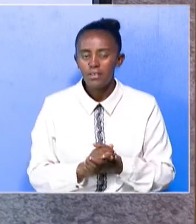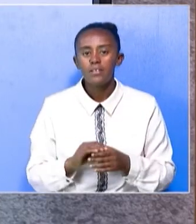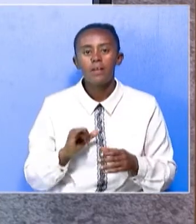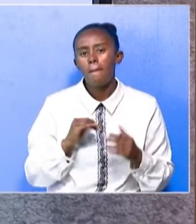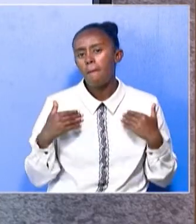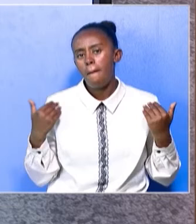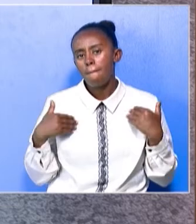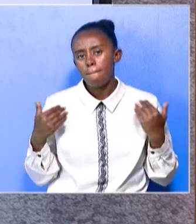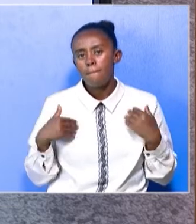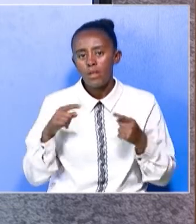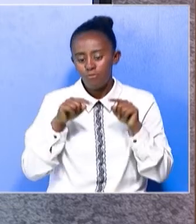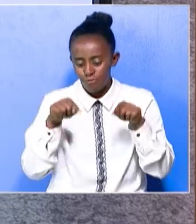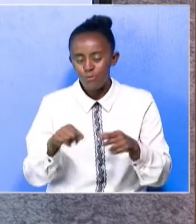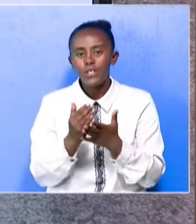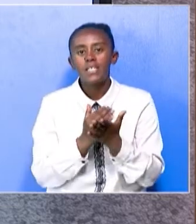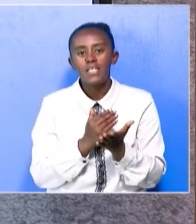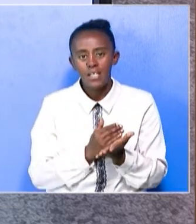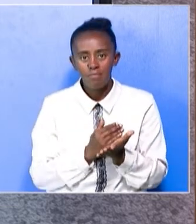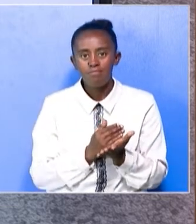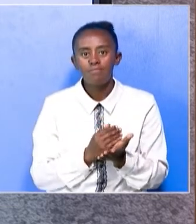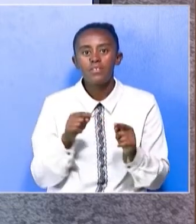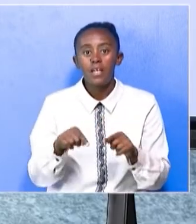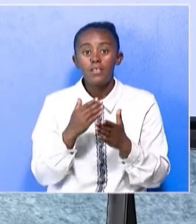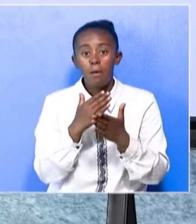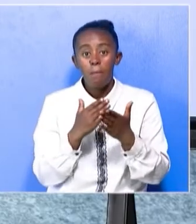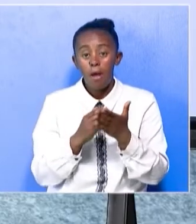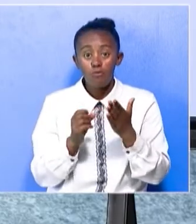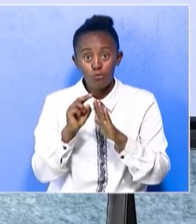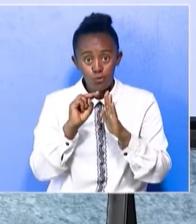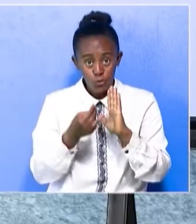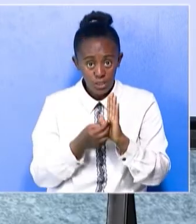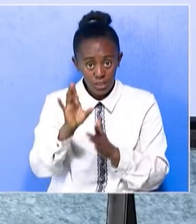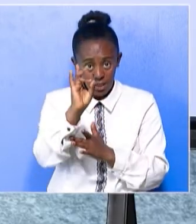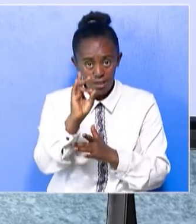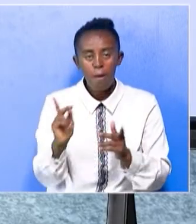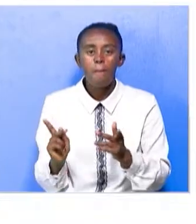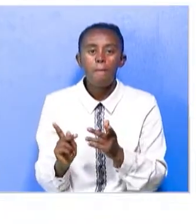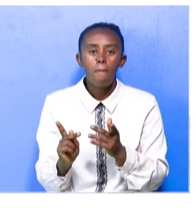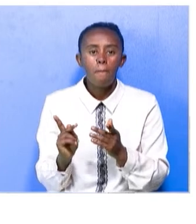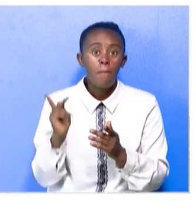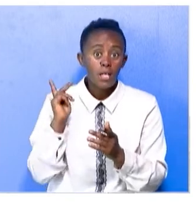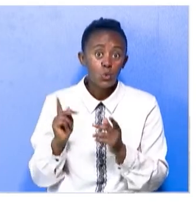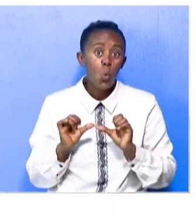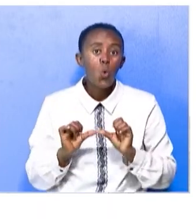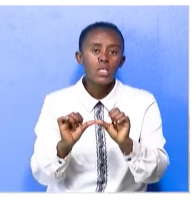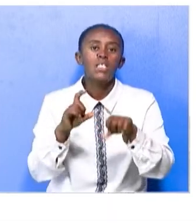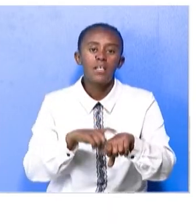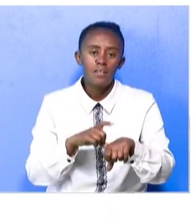happy to come to today's lesson topic. That is a part of Unit 7, Past Continuous Tense. Unit